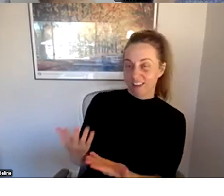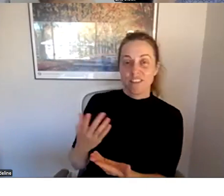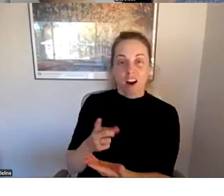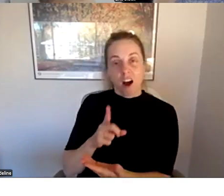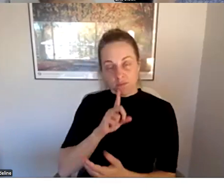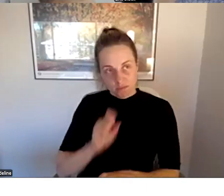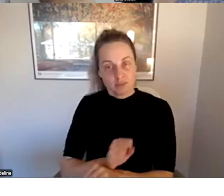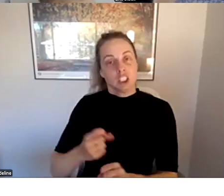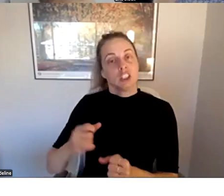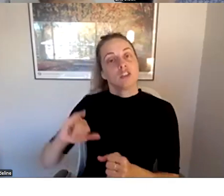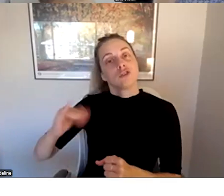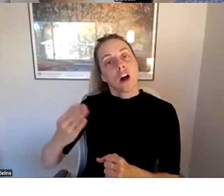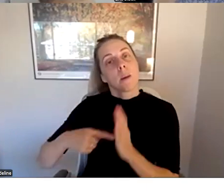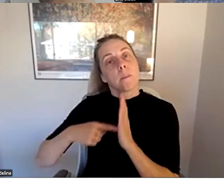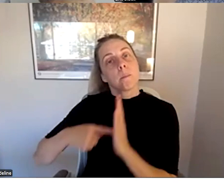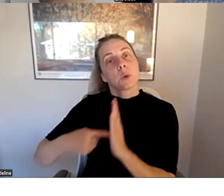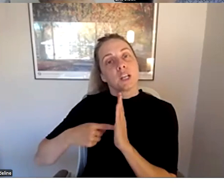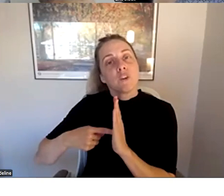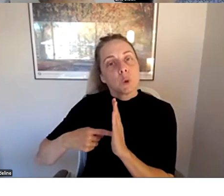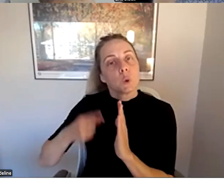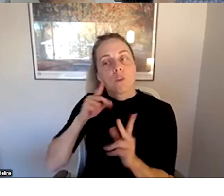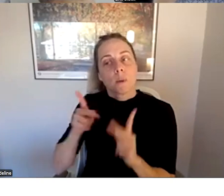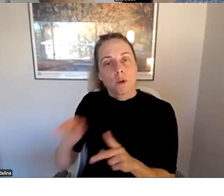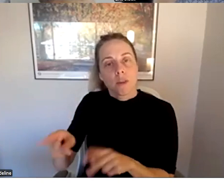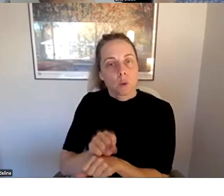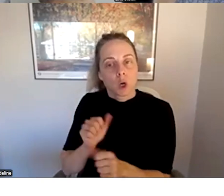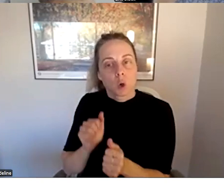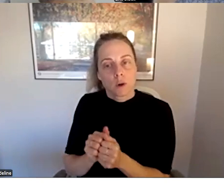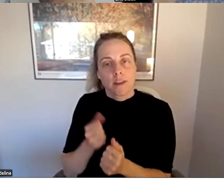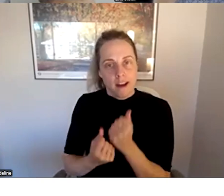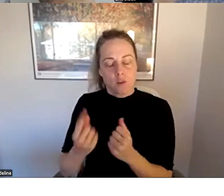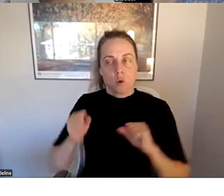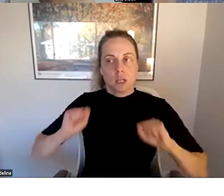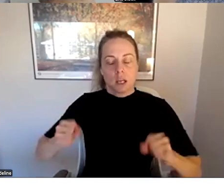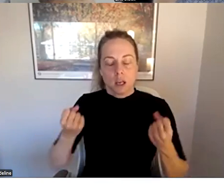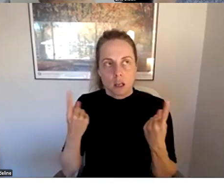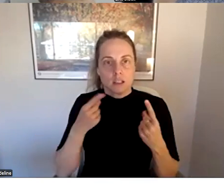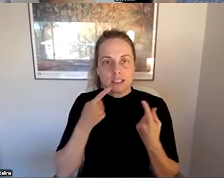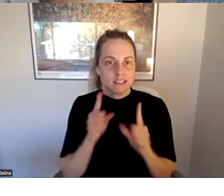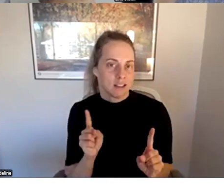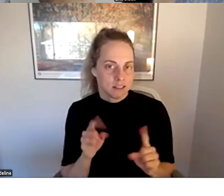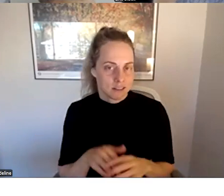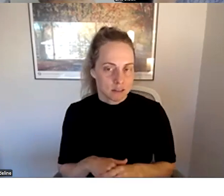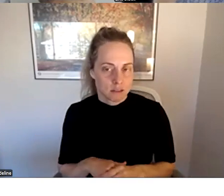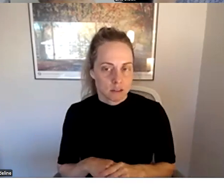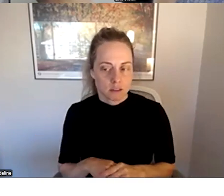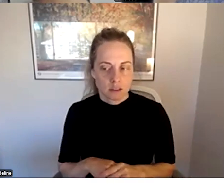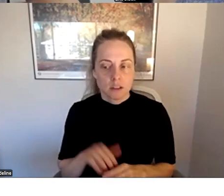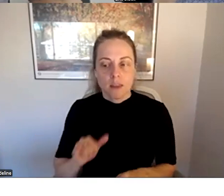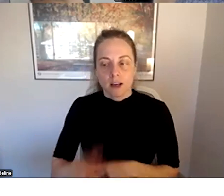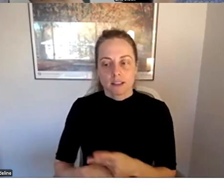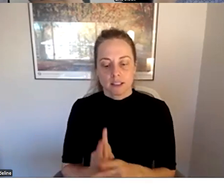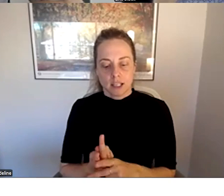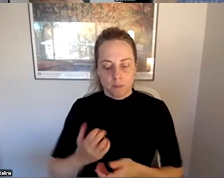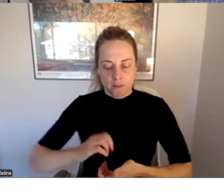to the individuals that they're working with so that everybody can be successful. And those are the kinds of partnerships